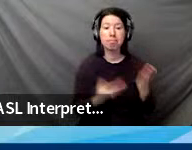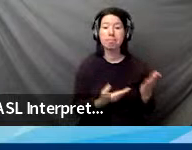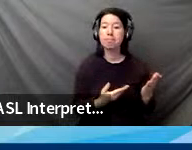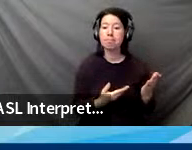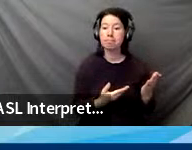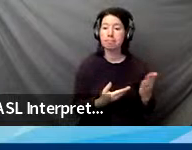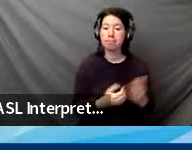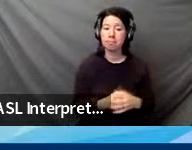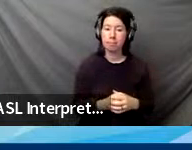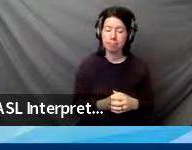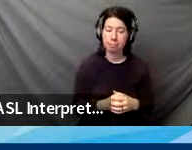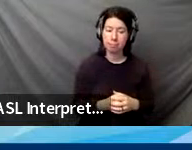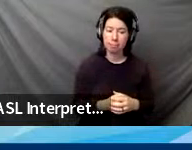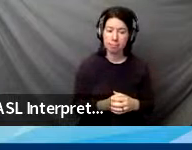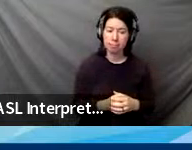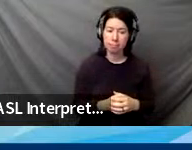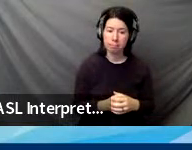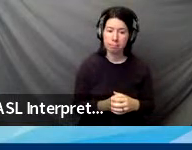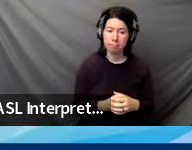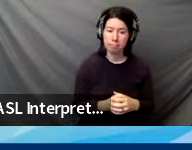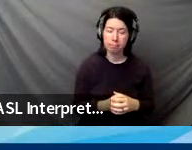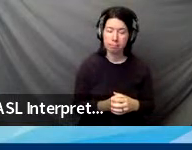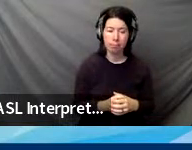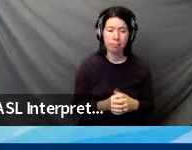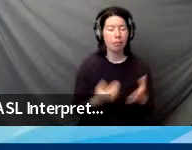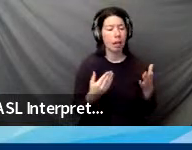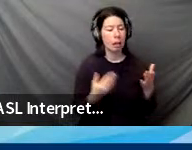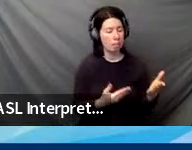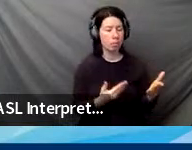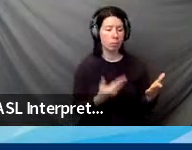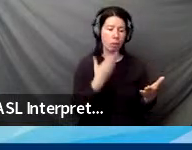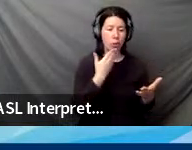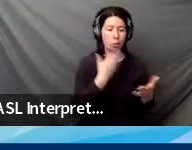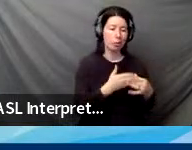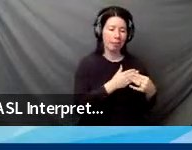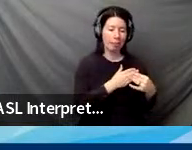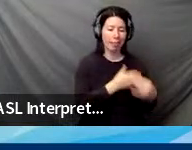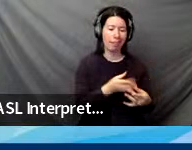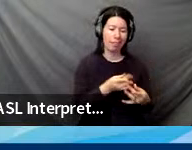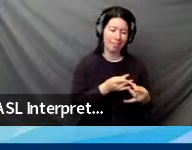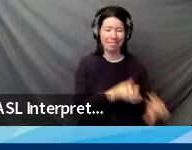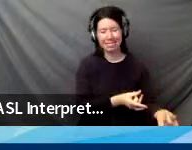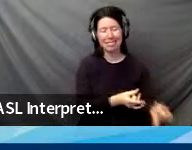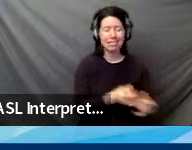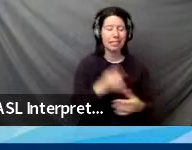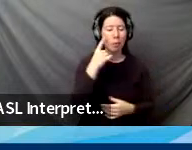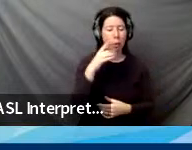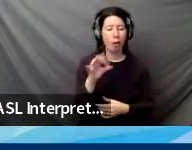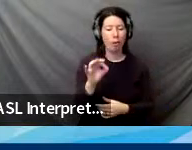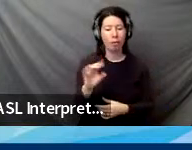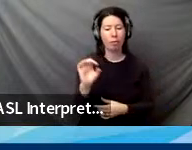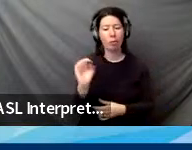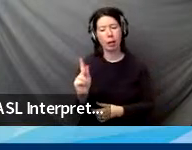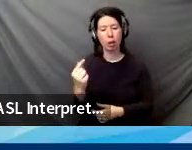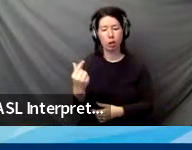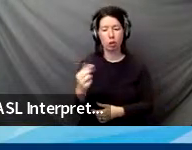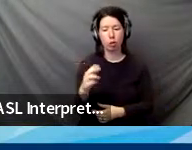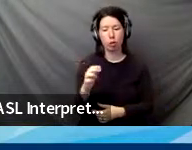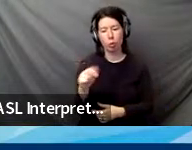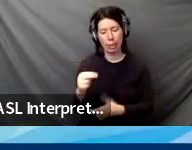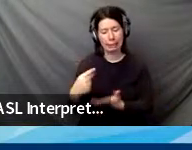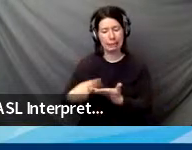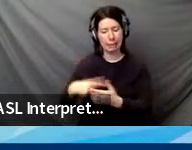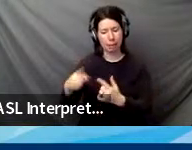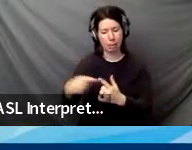into to Frank Green covering that cost estimate and